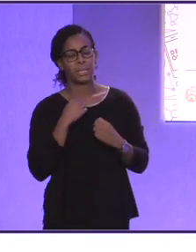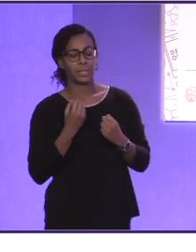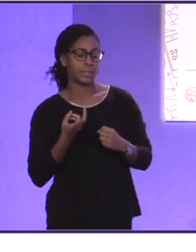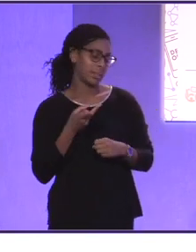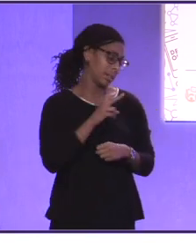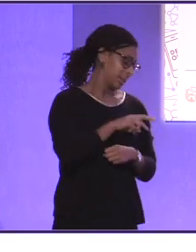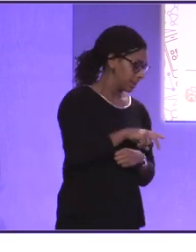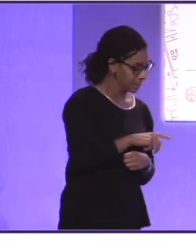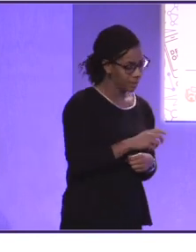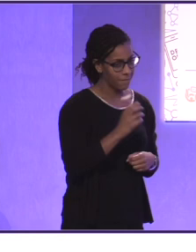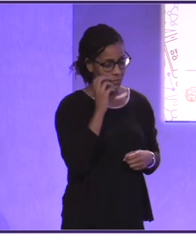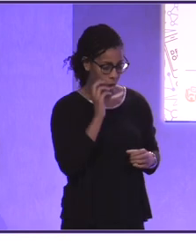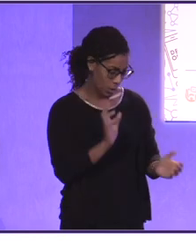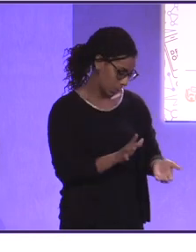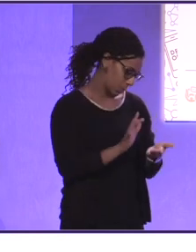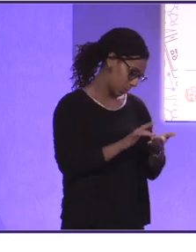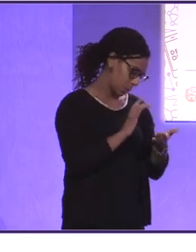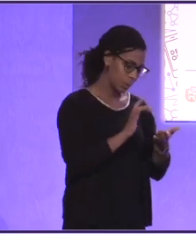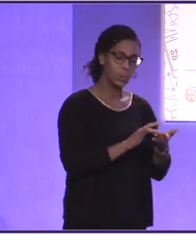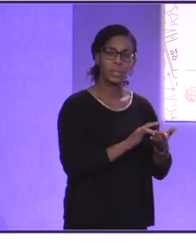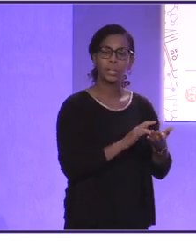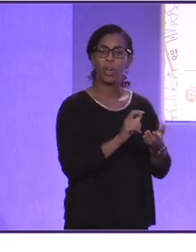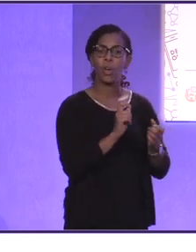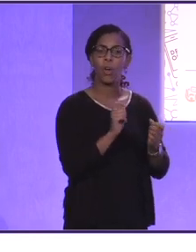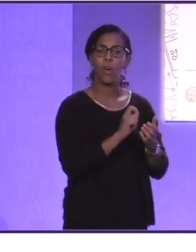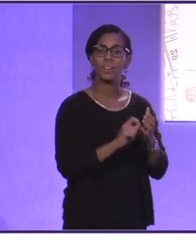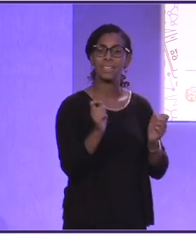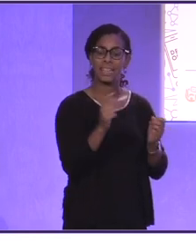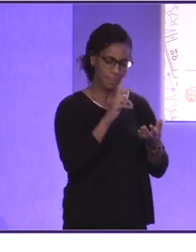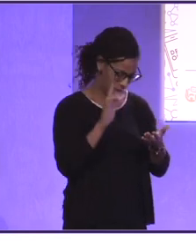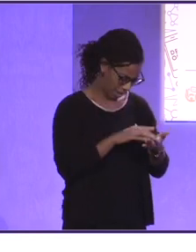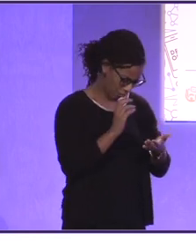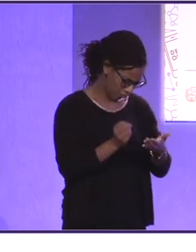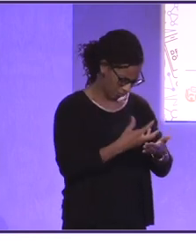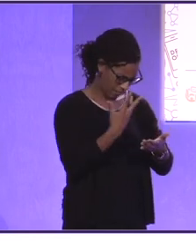phone, refreshed my office email, and